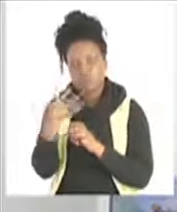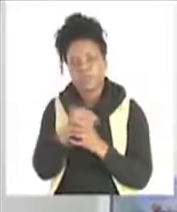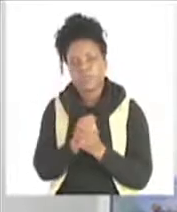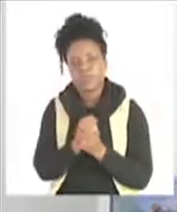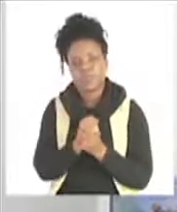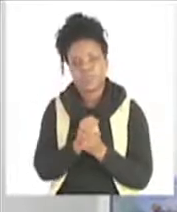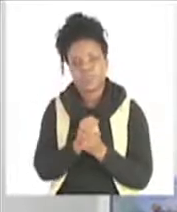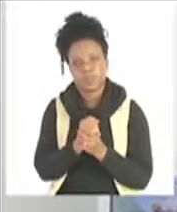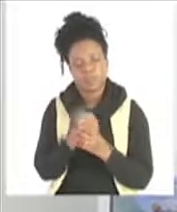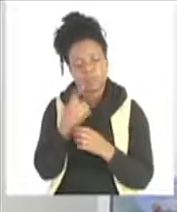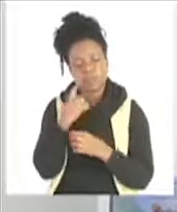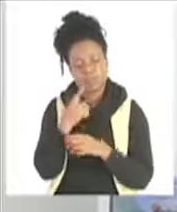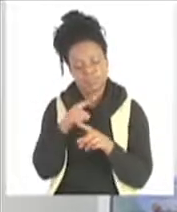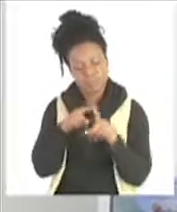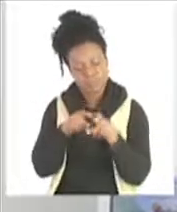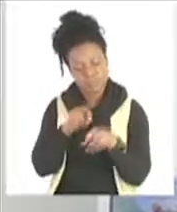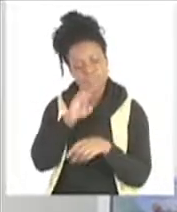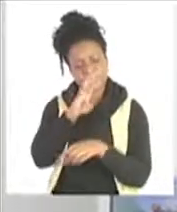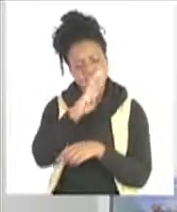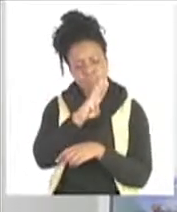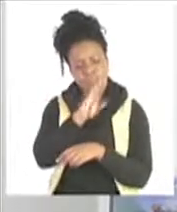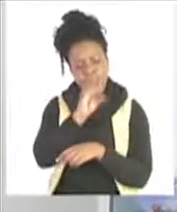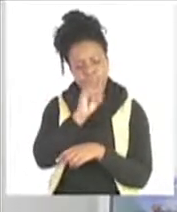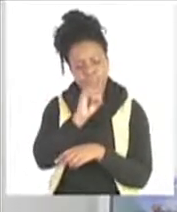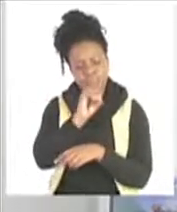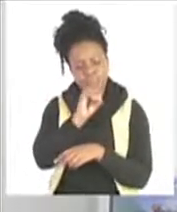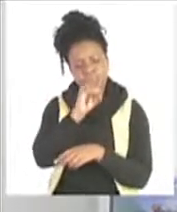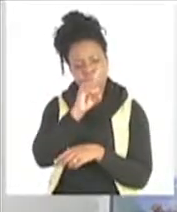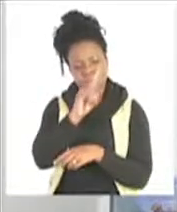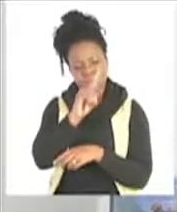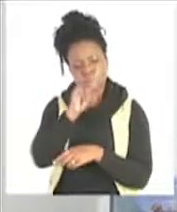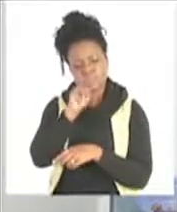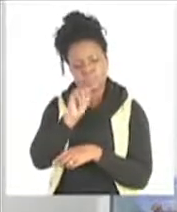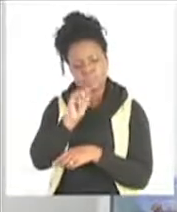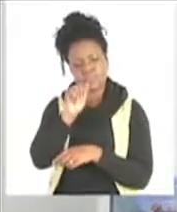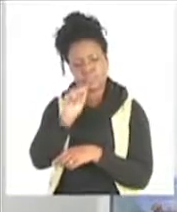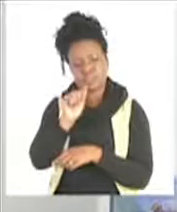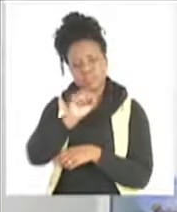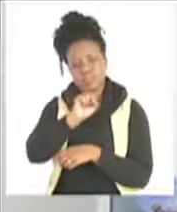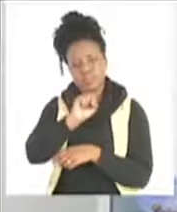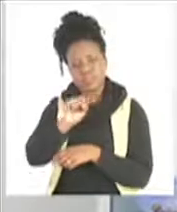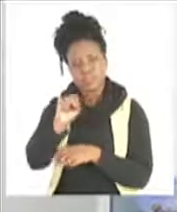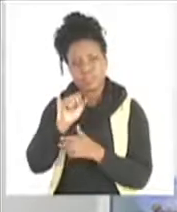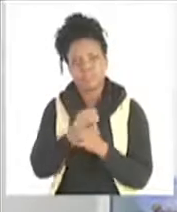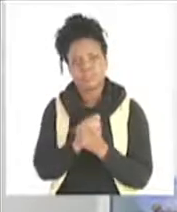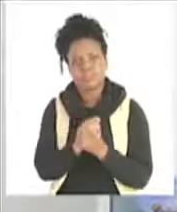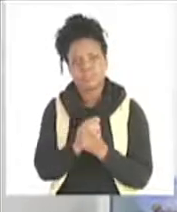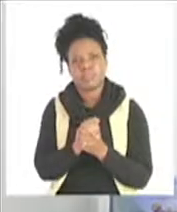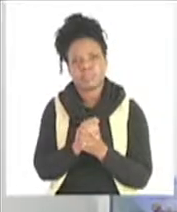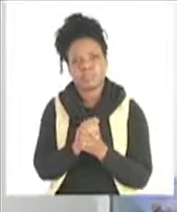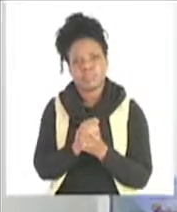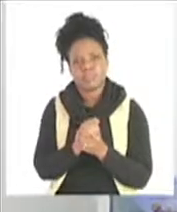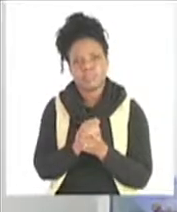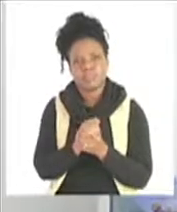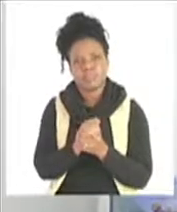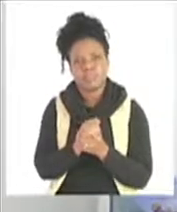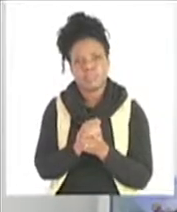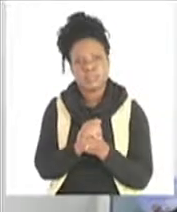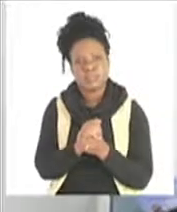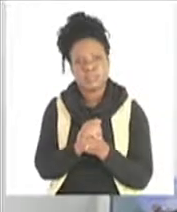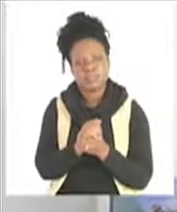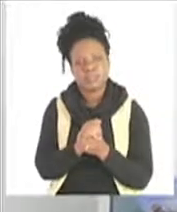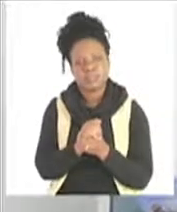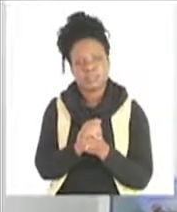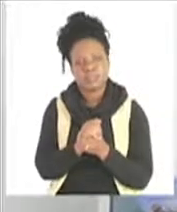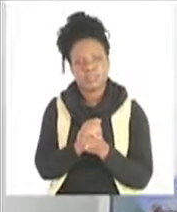Now, let's see. There's our sum. So now we are going to go